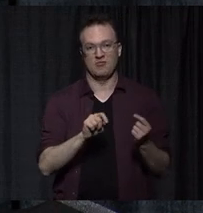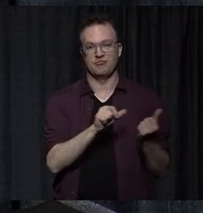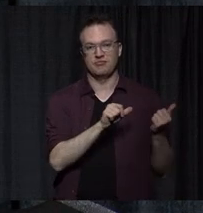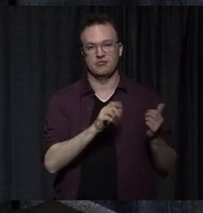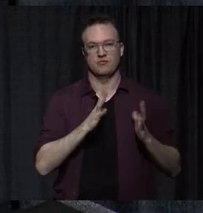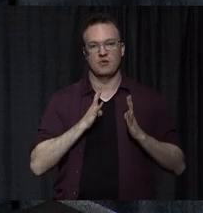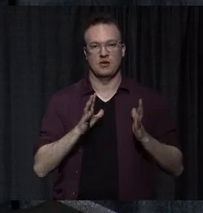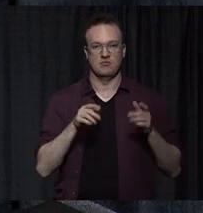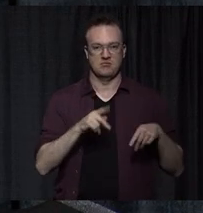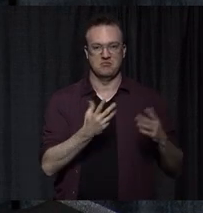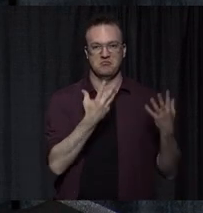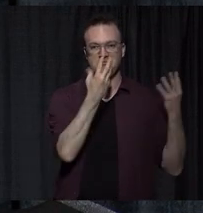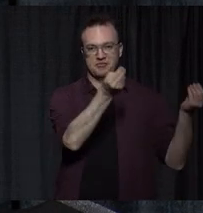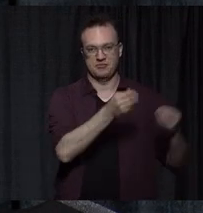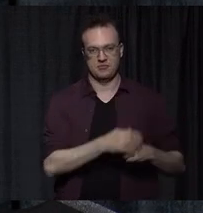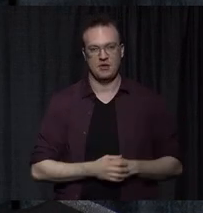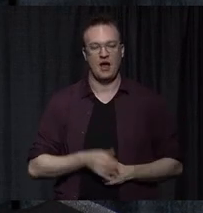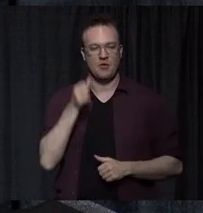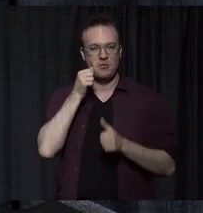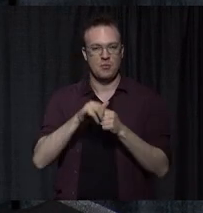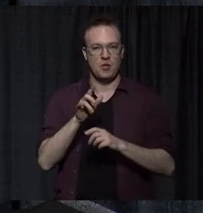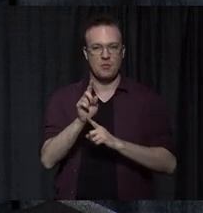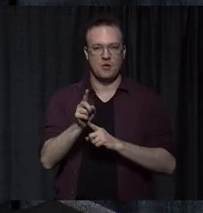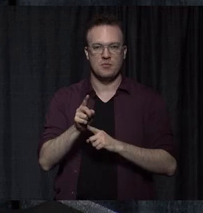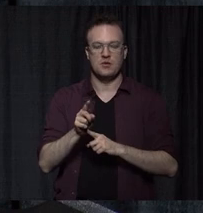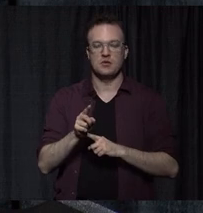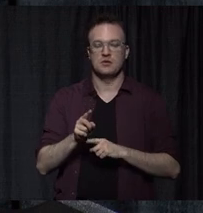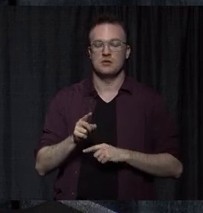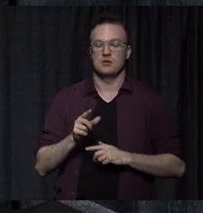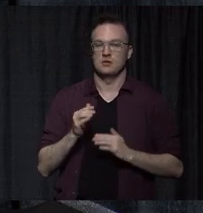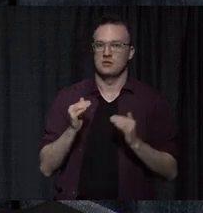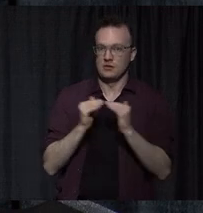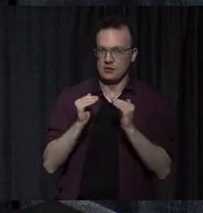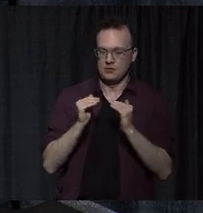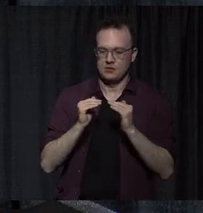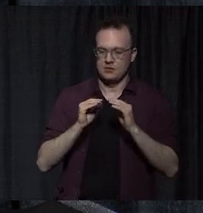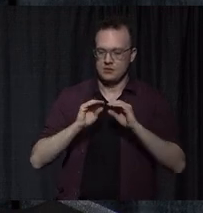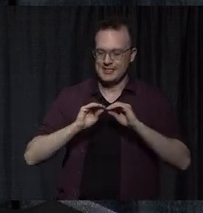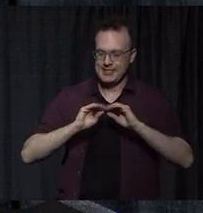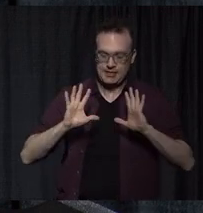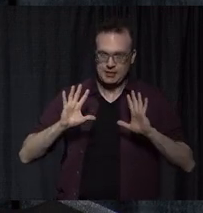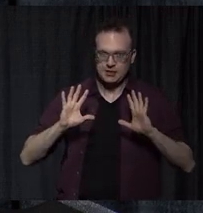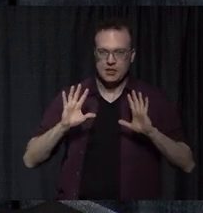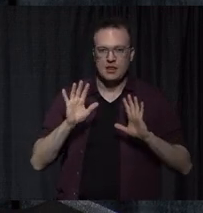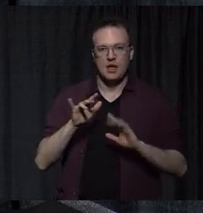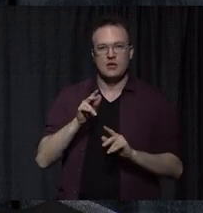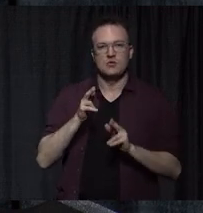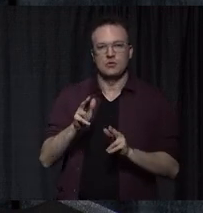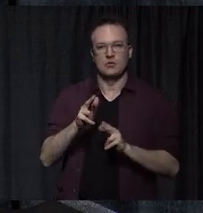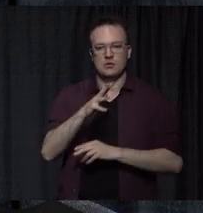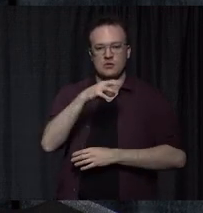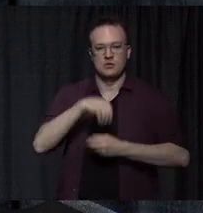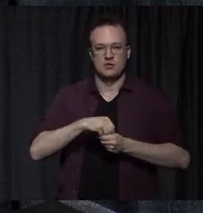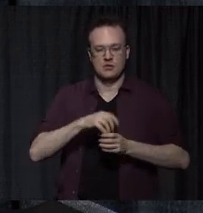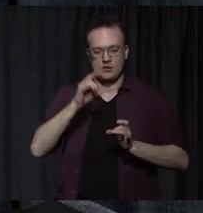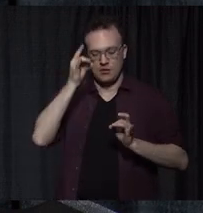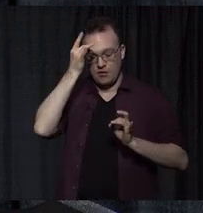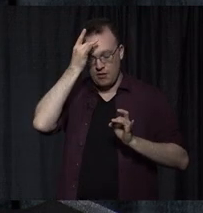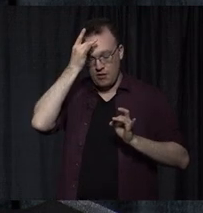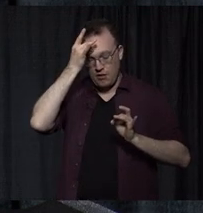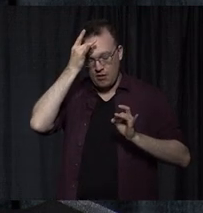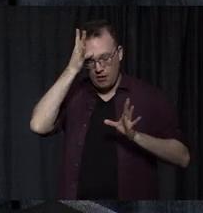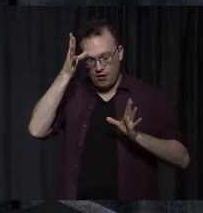remember the moment well. Aside from the injustice of it, that shooting filled me with terrible